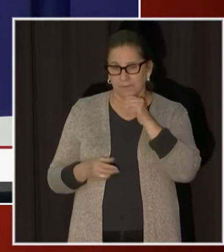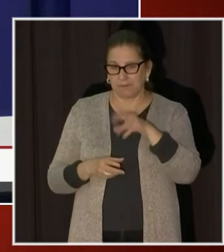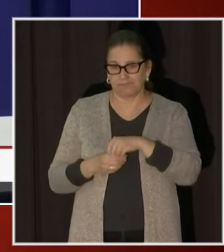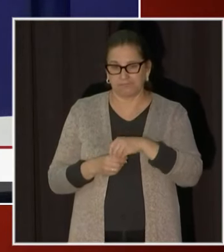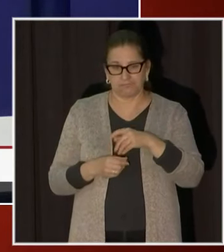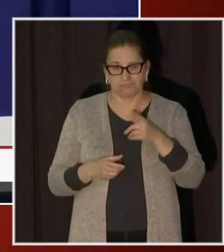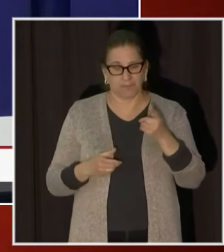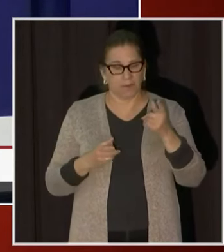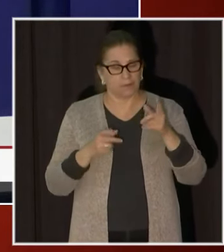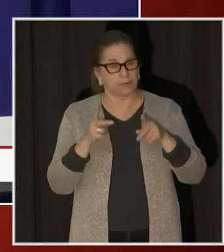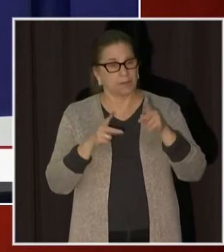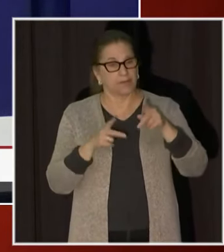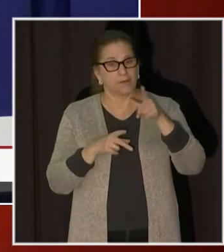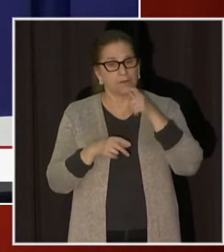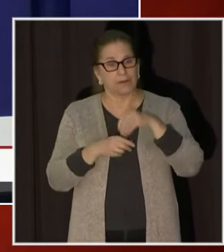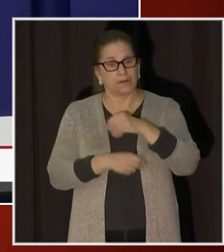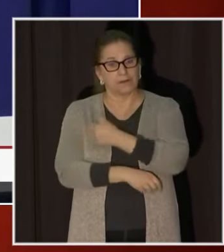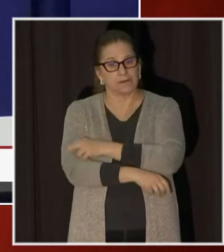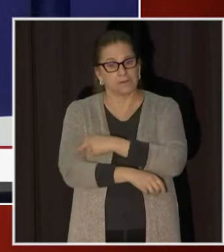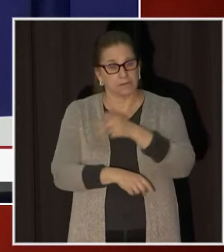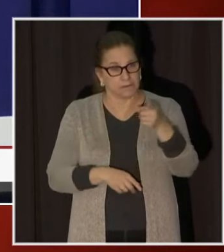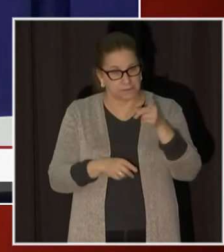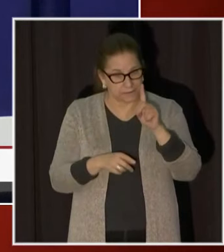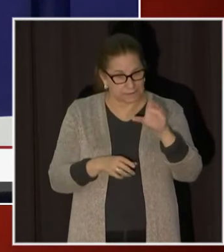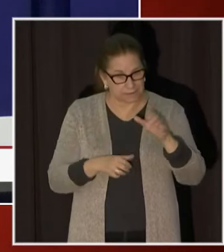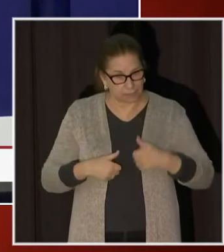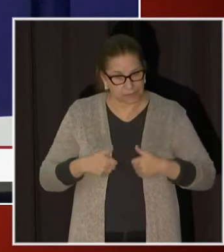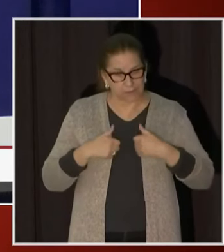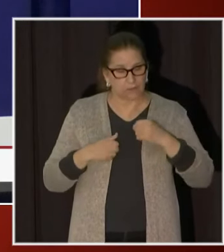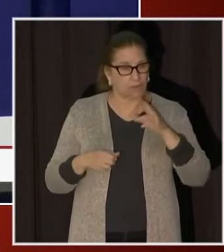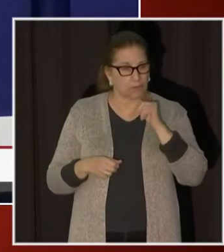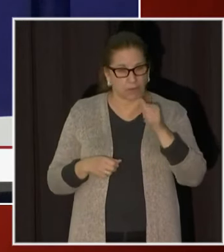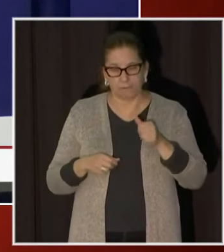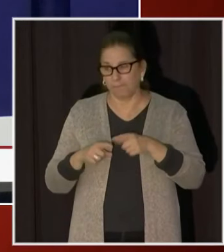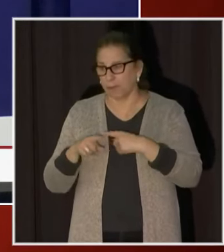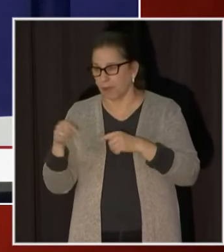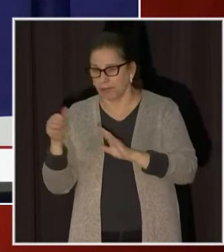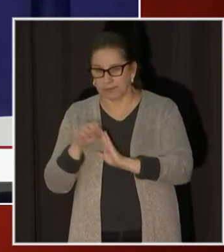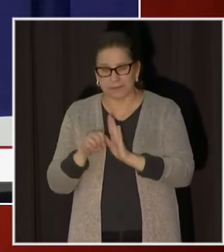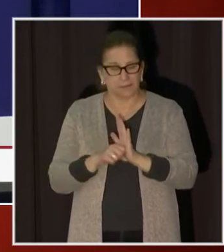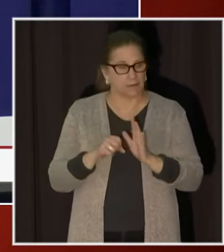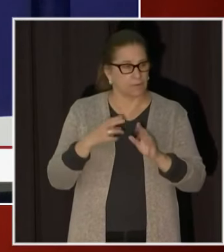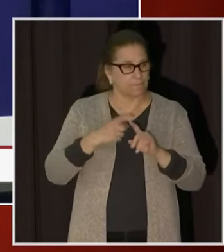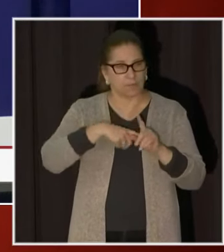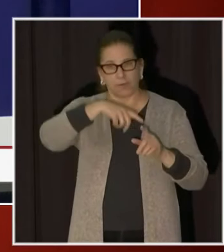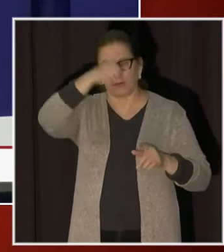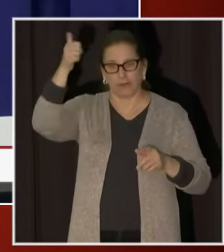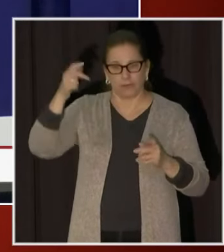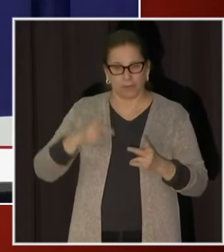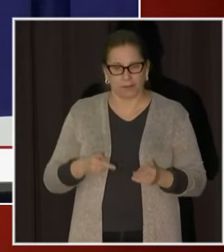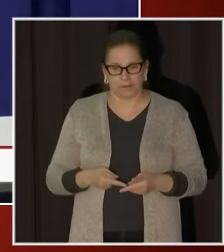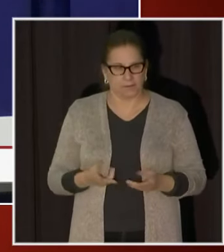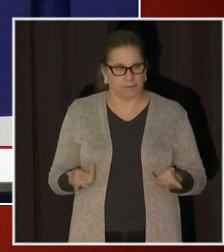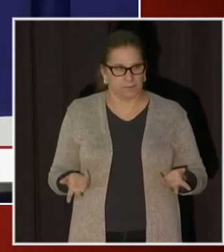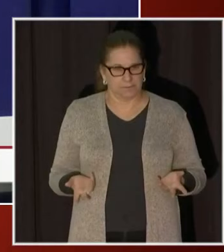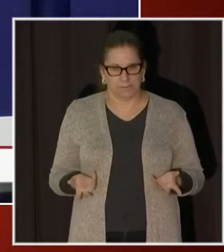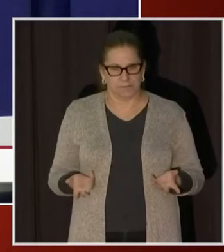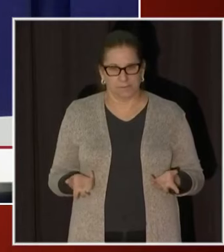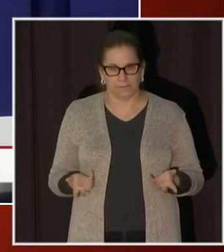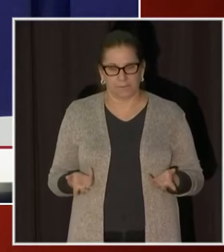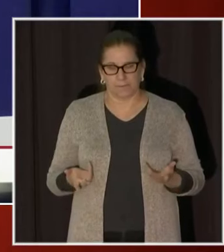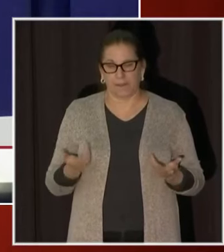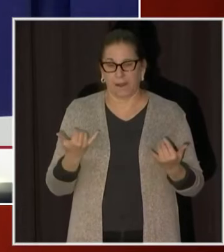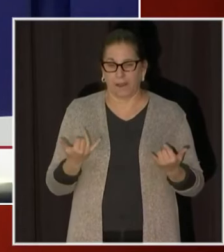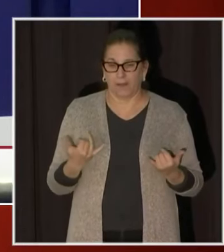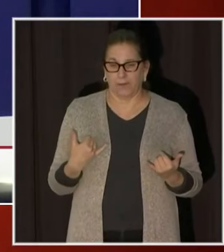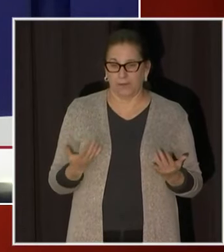providing health care to very sick people to go around and inquire about the residency of those individuals. What we do is that once